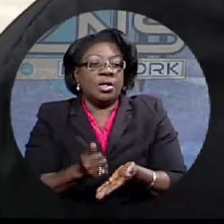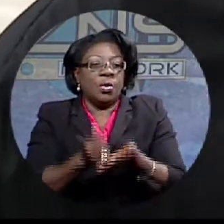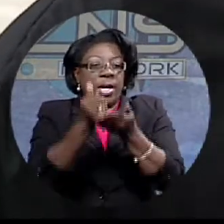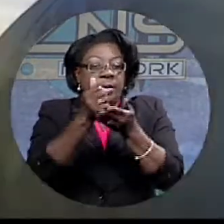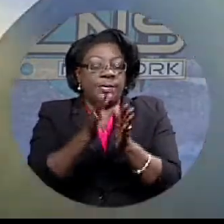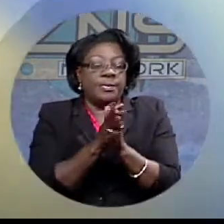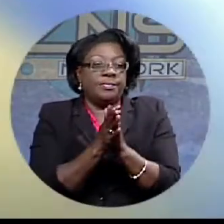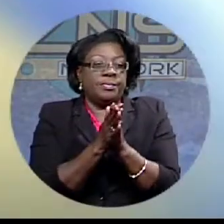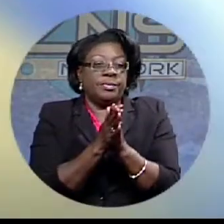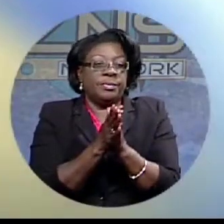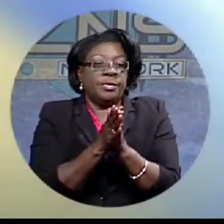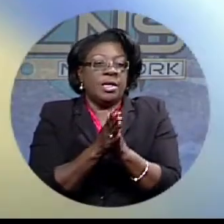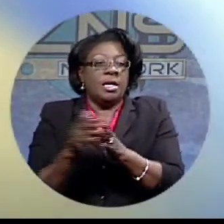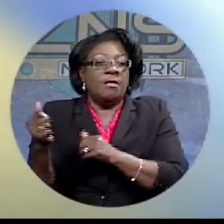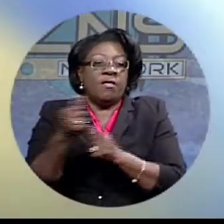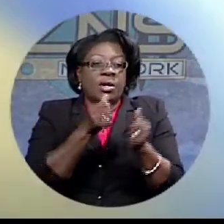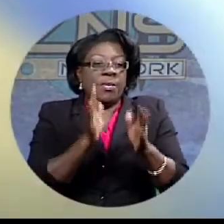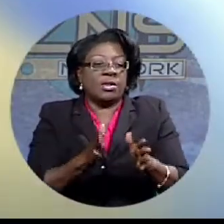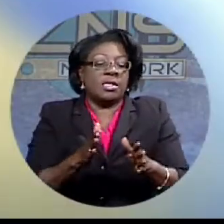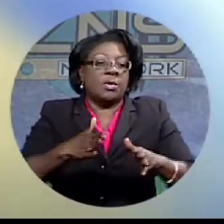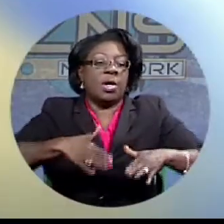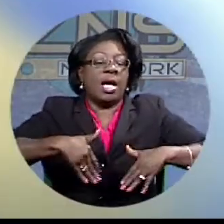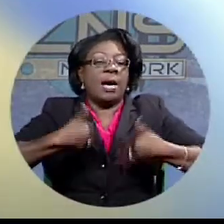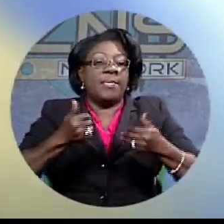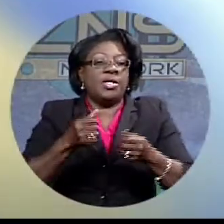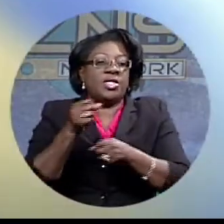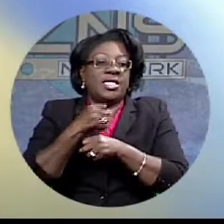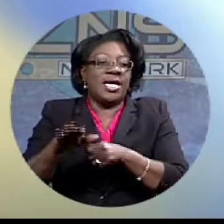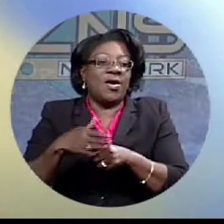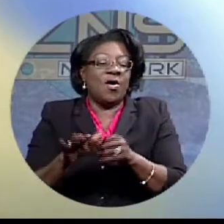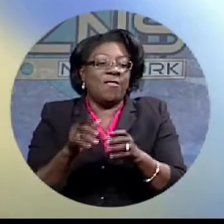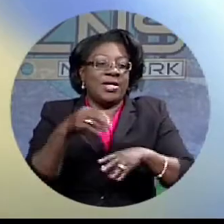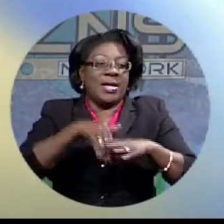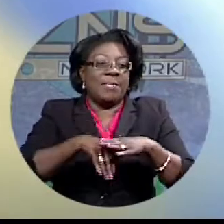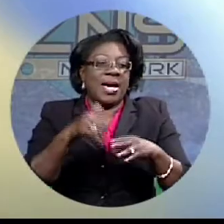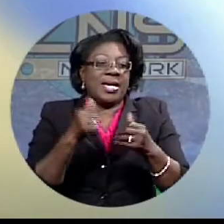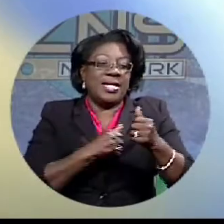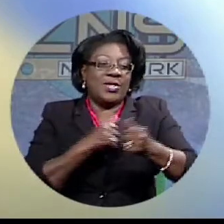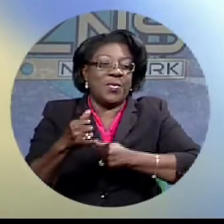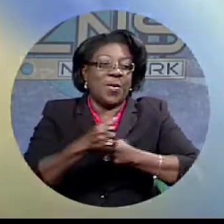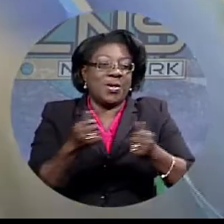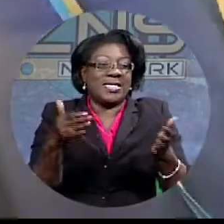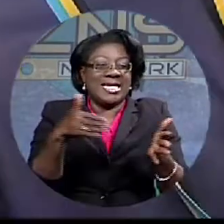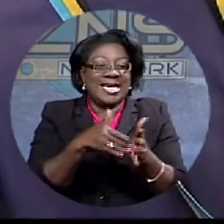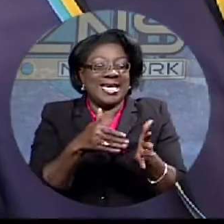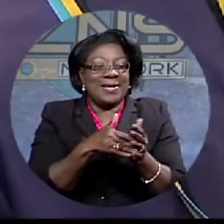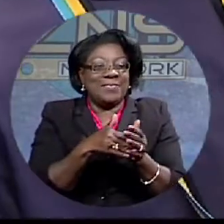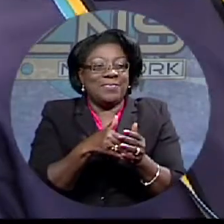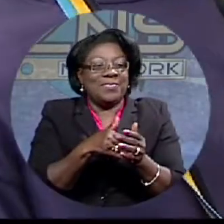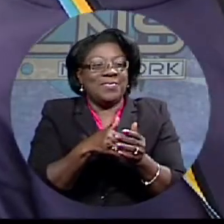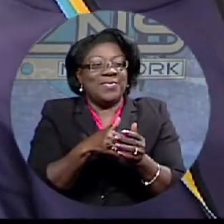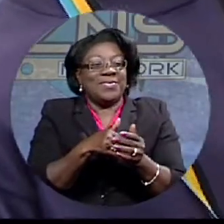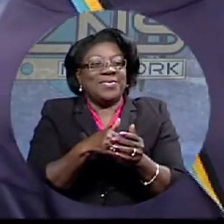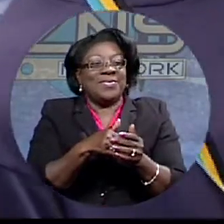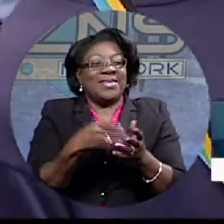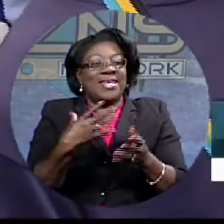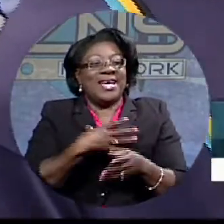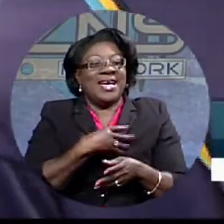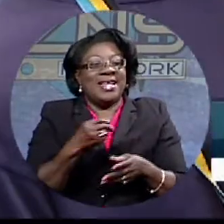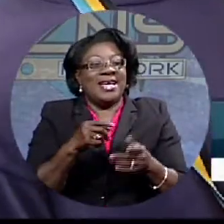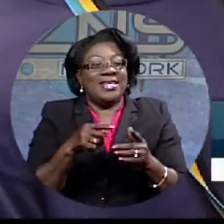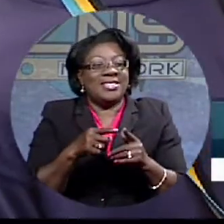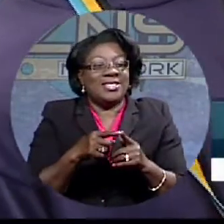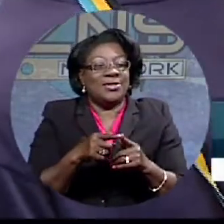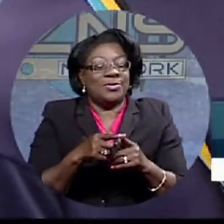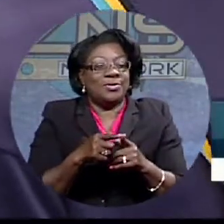be. Now for the boxers, they were all glad to shake off the rust and get back into the boxing ring. Well, I was just like